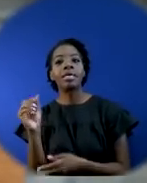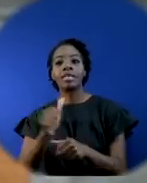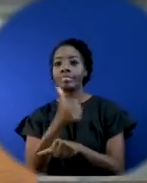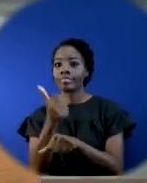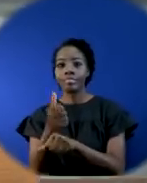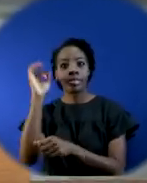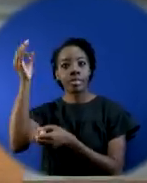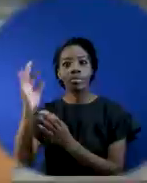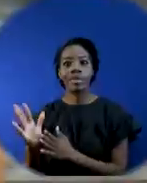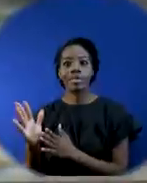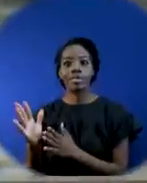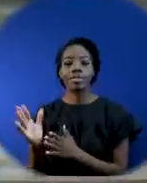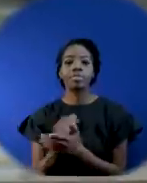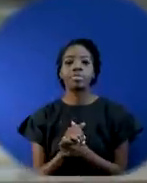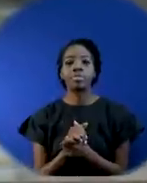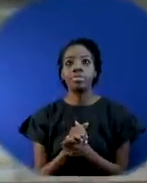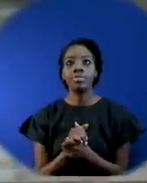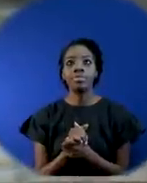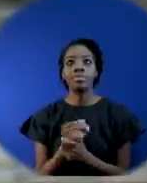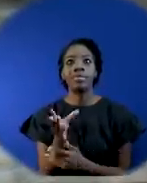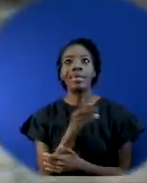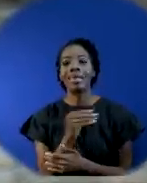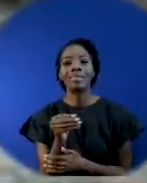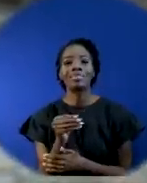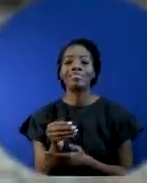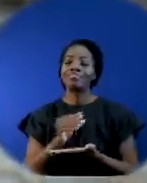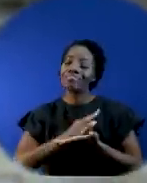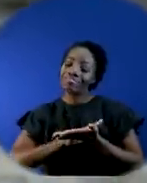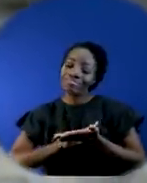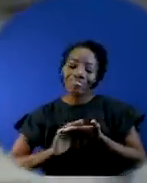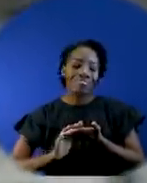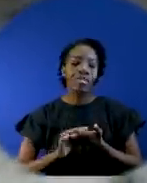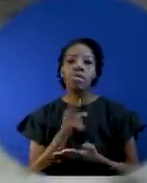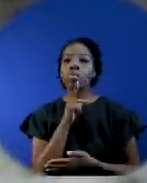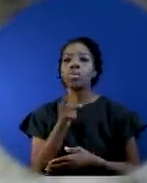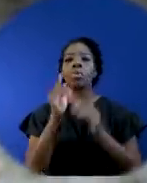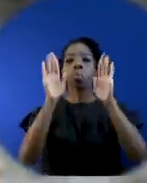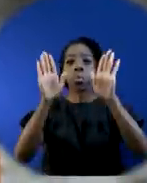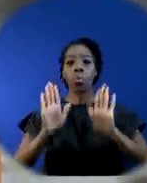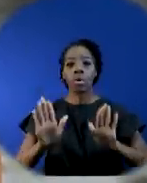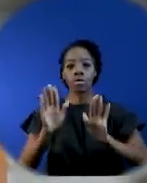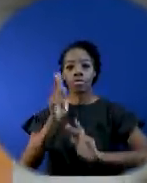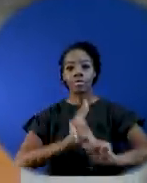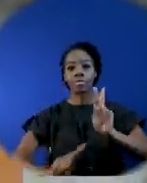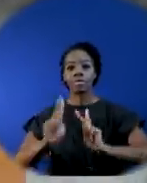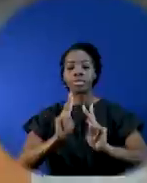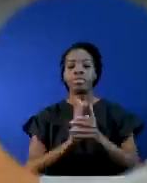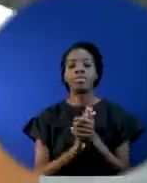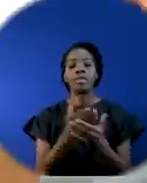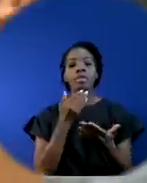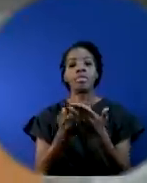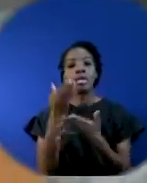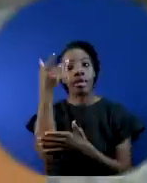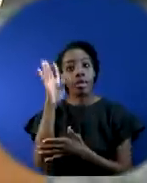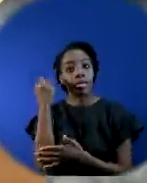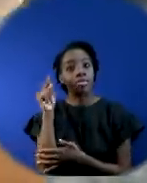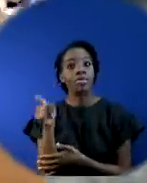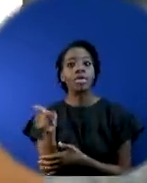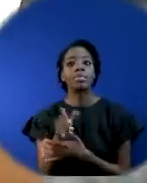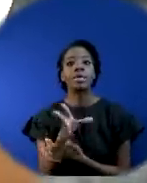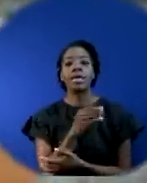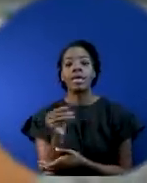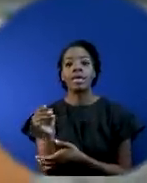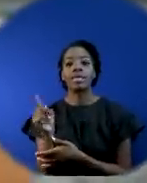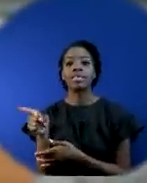pastor, and for being such a genuine and wonderful person. And we thank God for him and for his